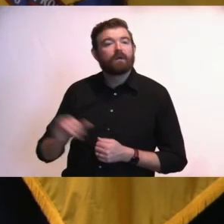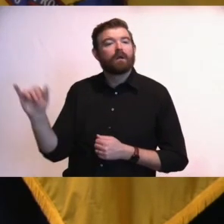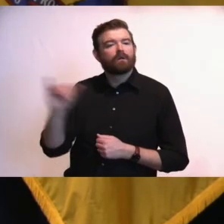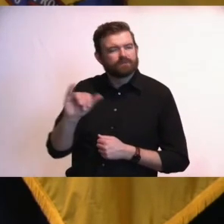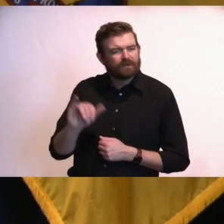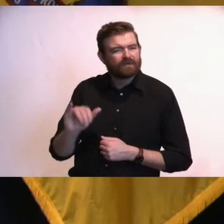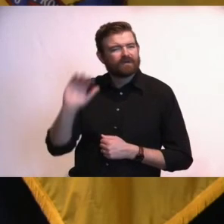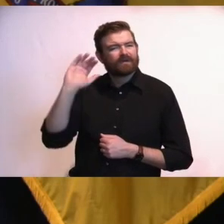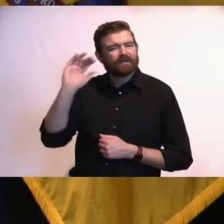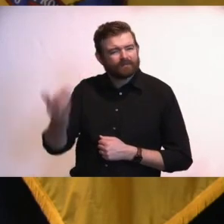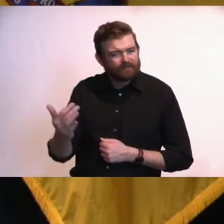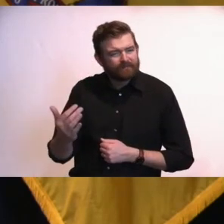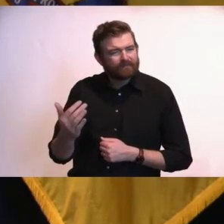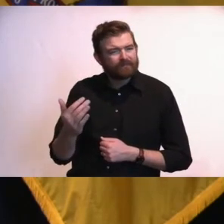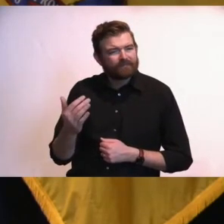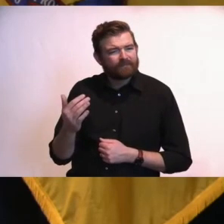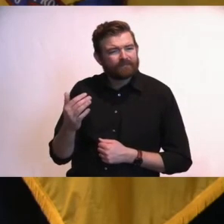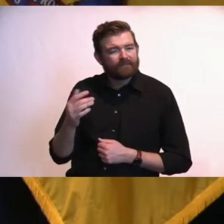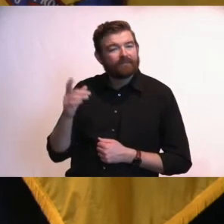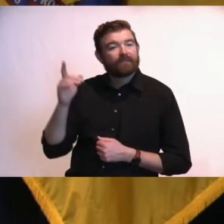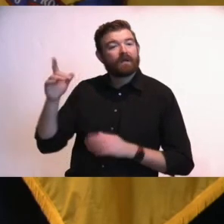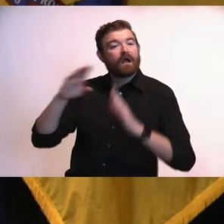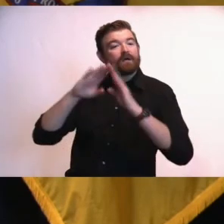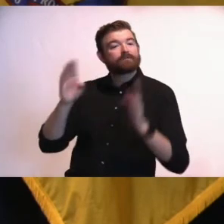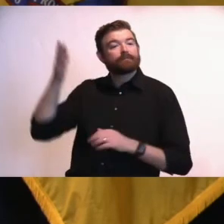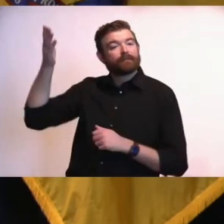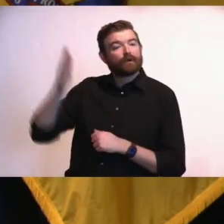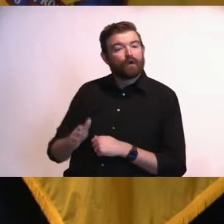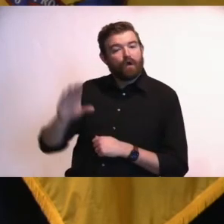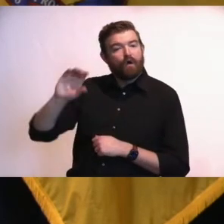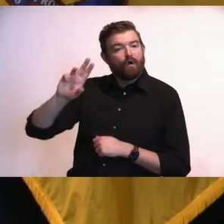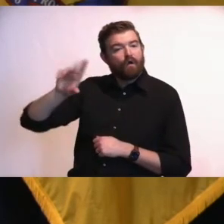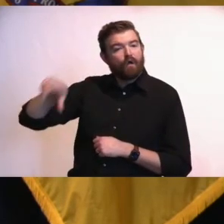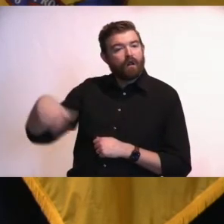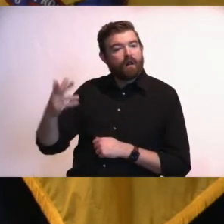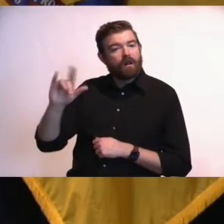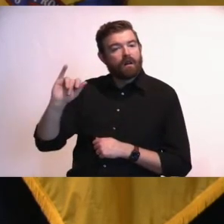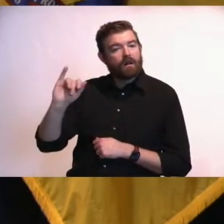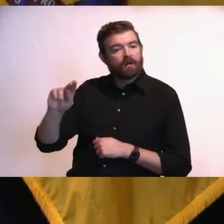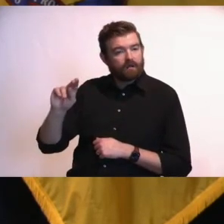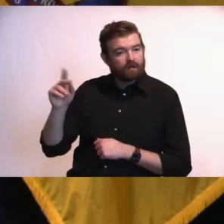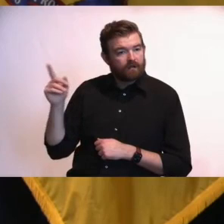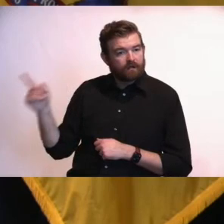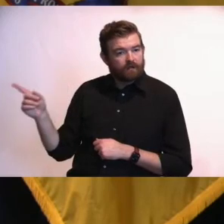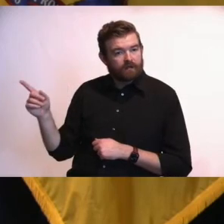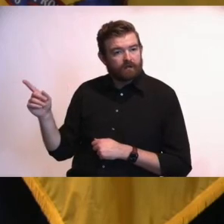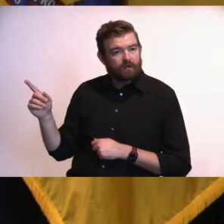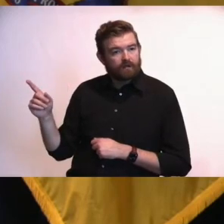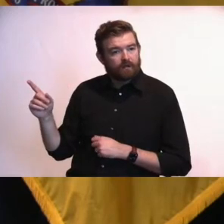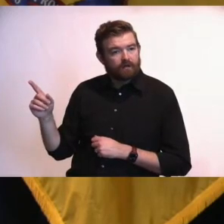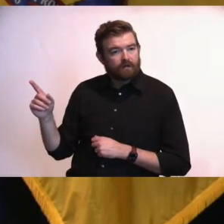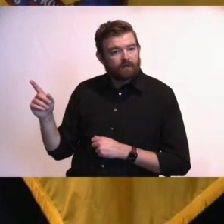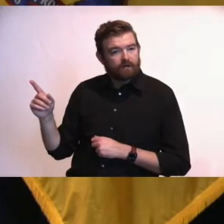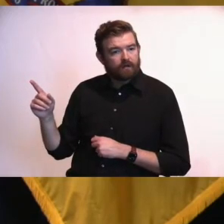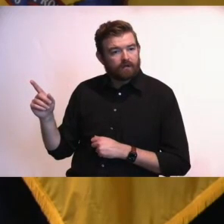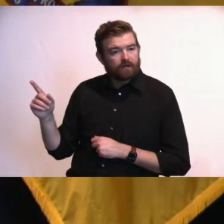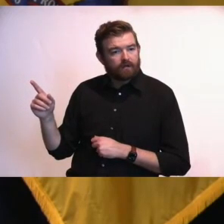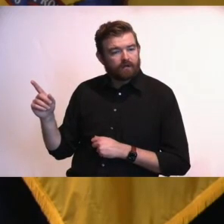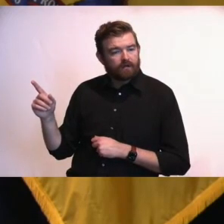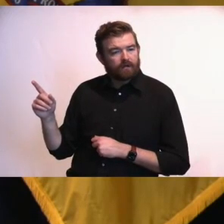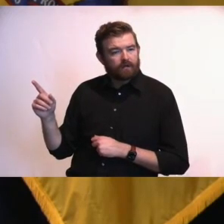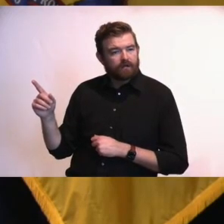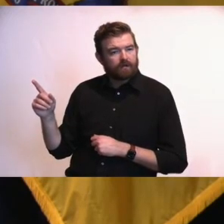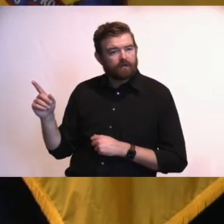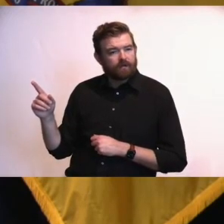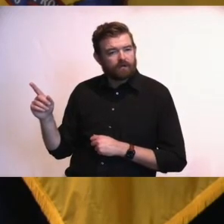Coughlin and Senate President Sweeney took a different message from the election than you did. Senate President Sweeney is leaving office tomorrow, partially